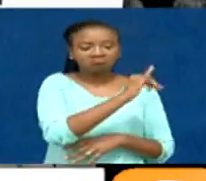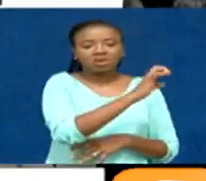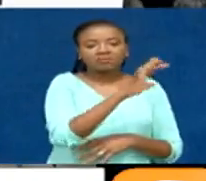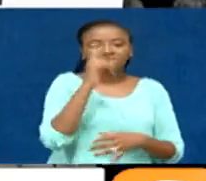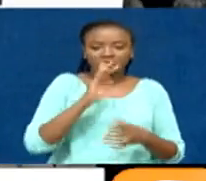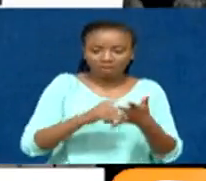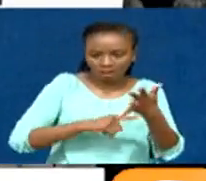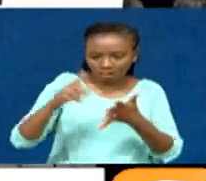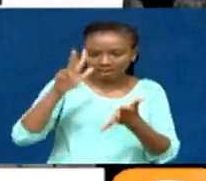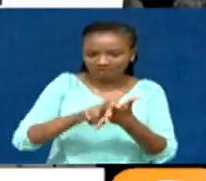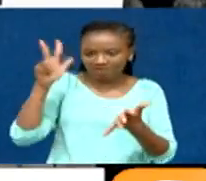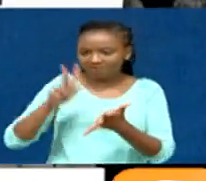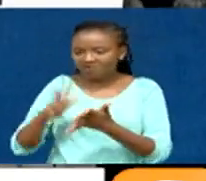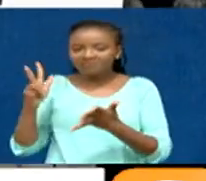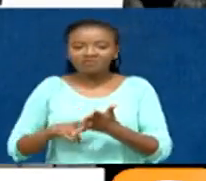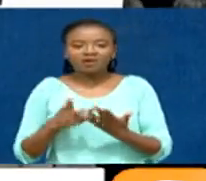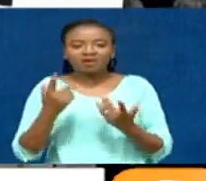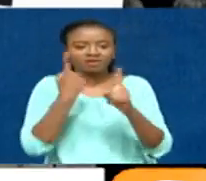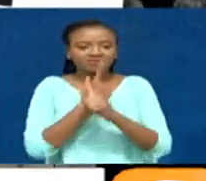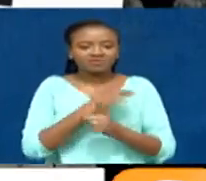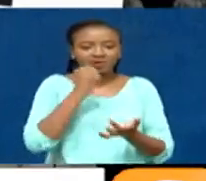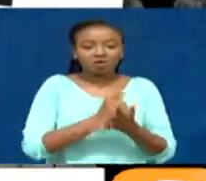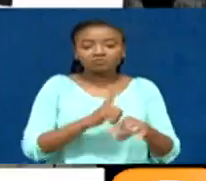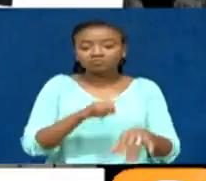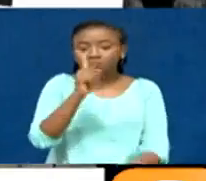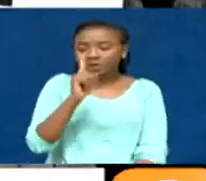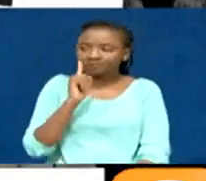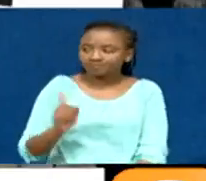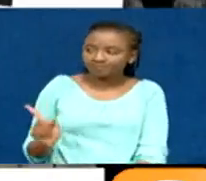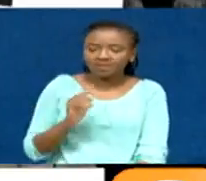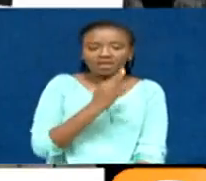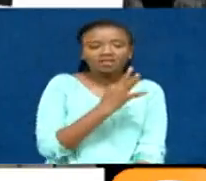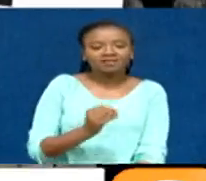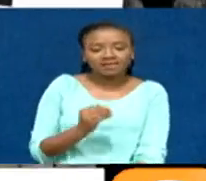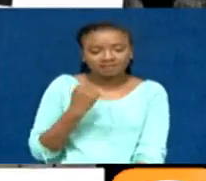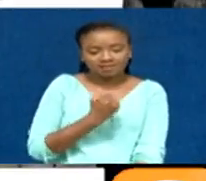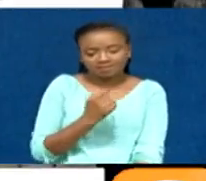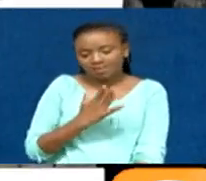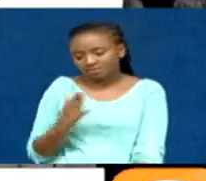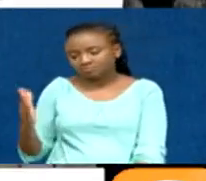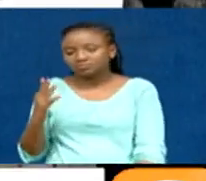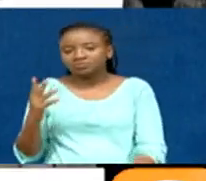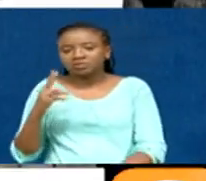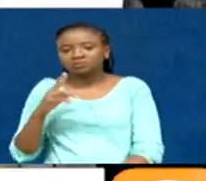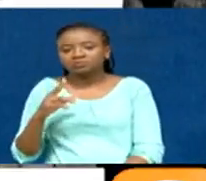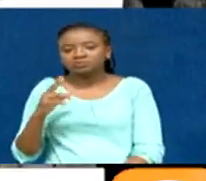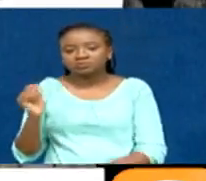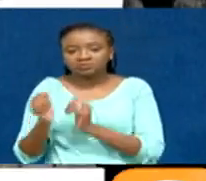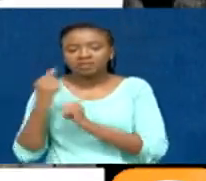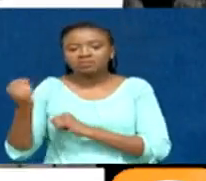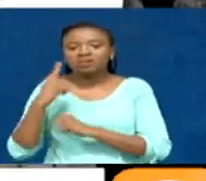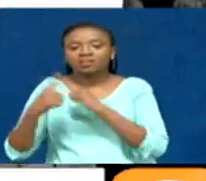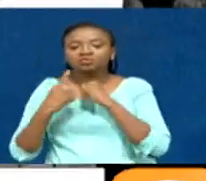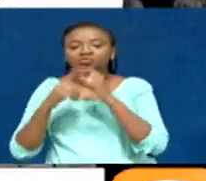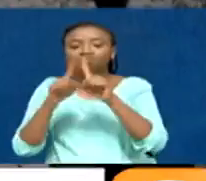IEBC at various offices across the country between 30th of May and 10th of June. But before all this happens, IEBC